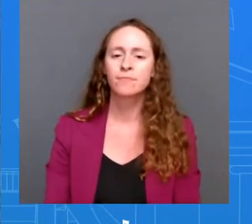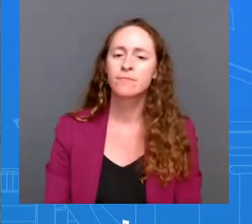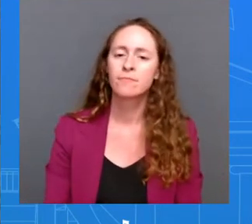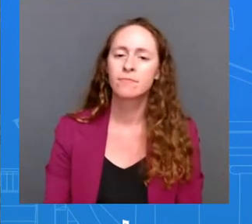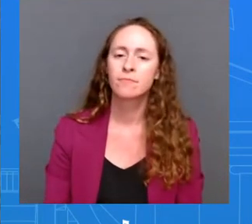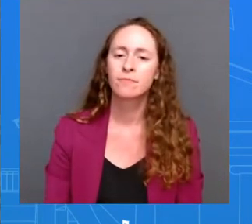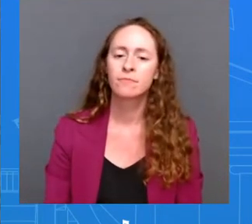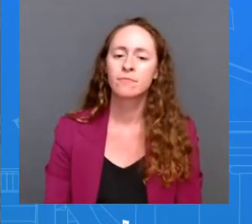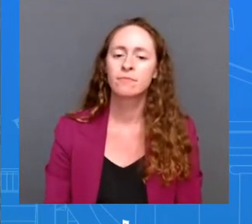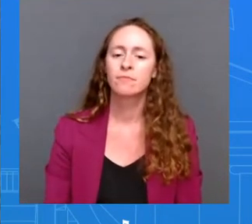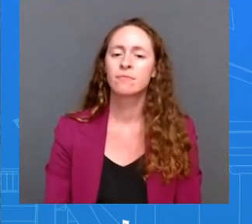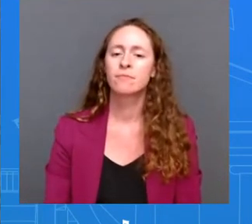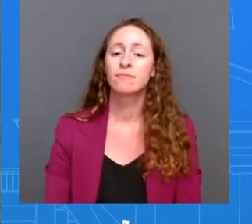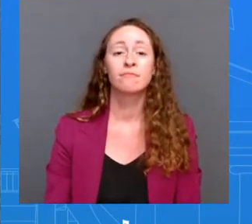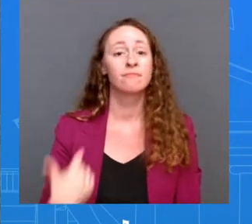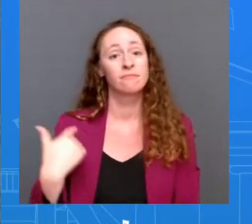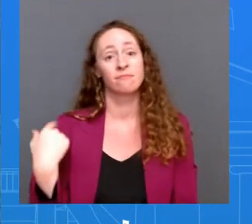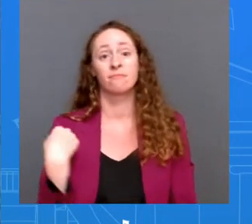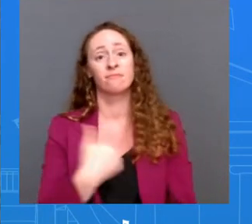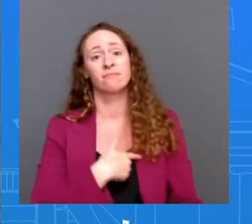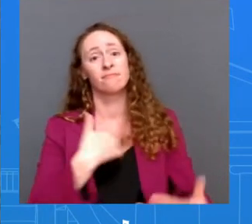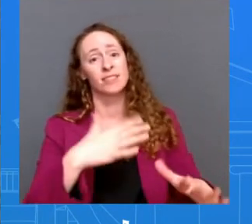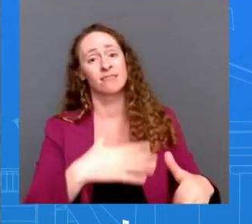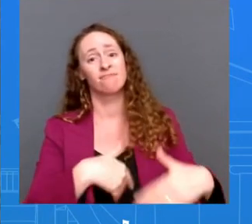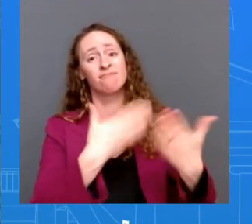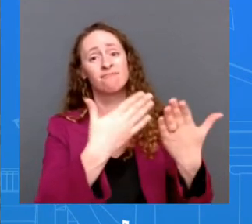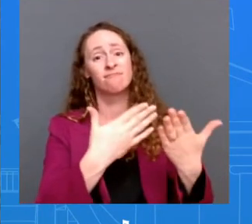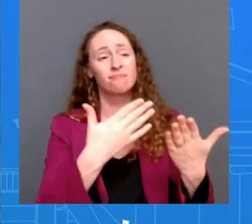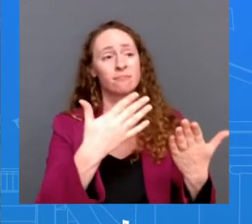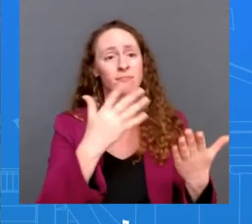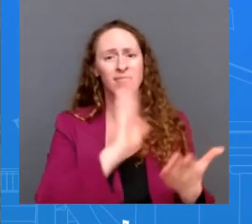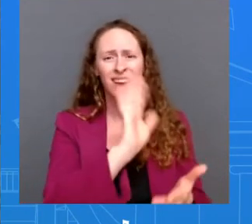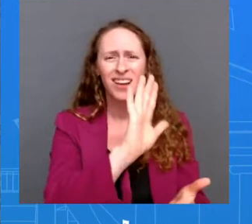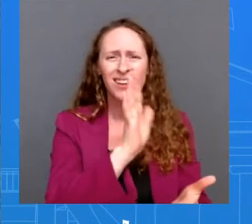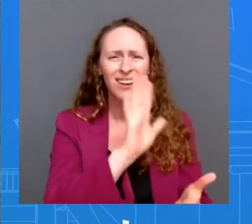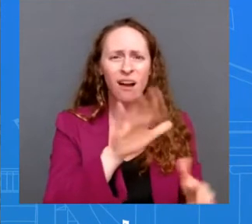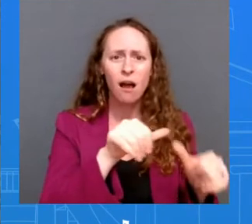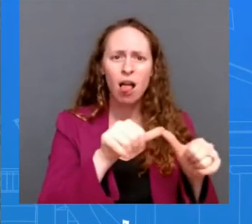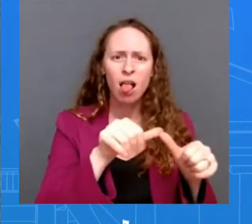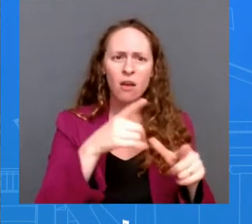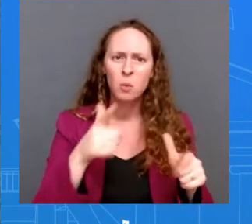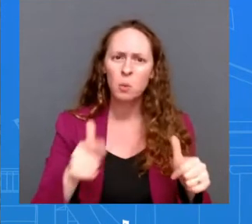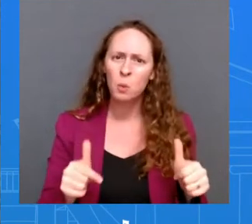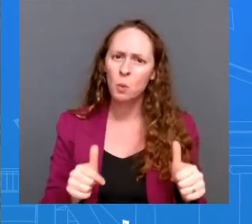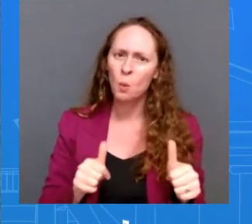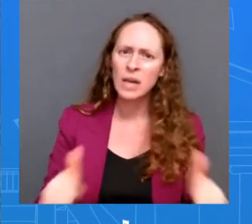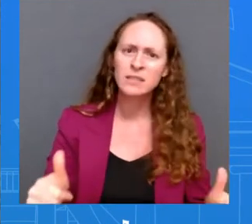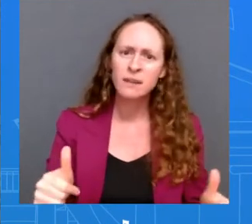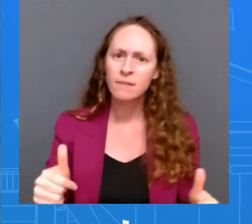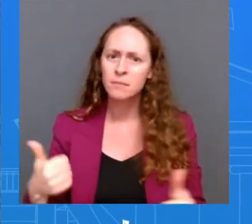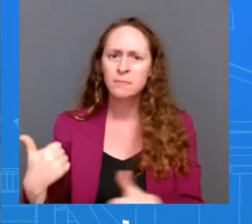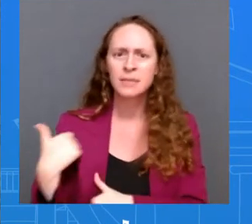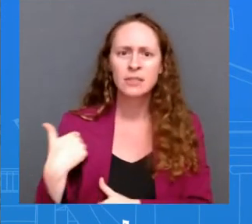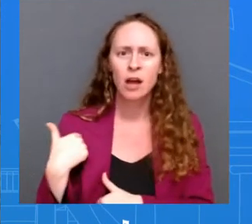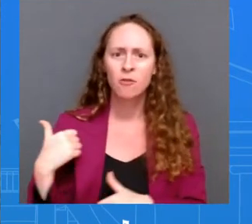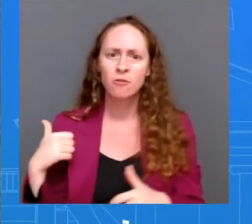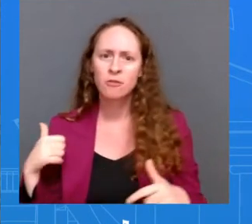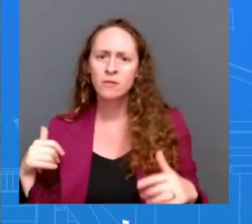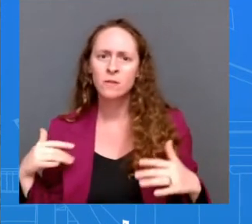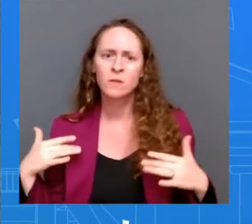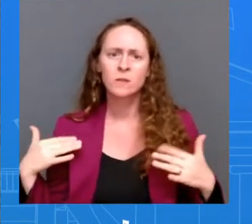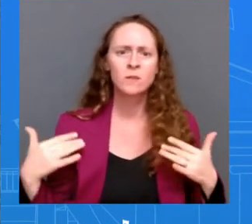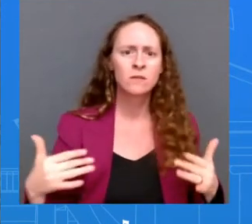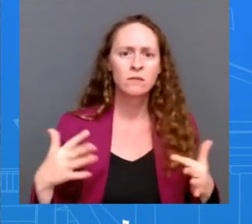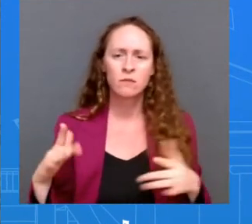stop these very aggressive military drills and flying missiles in and around the Taiwan Strait. You don't